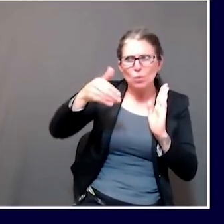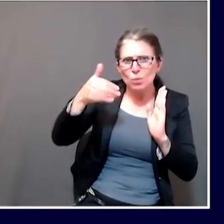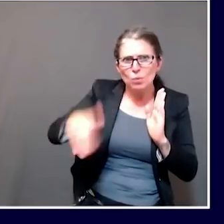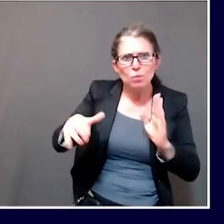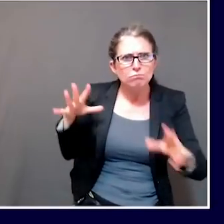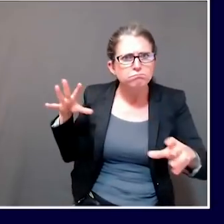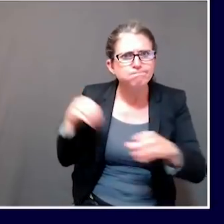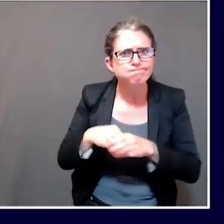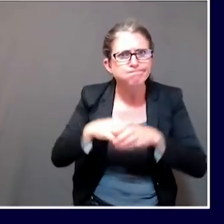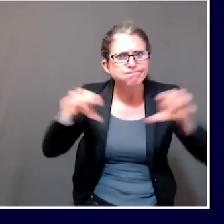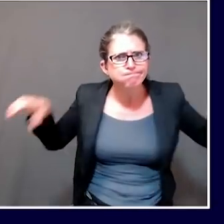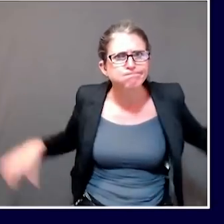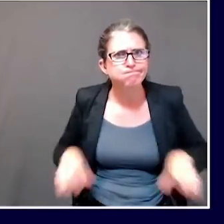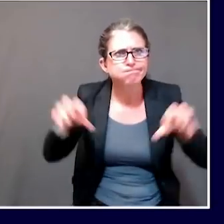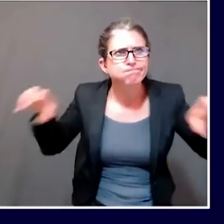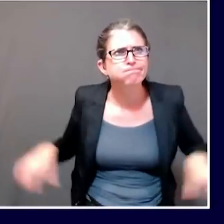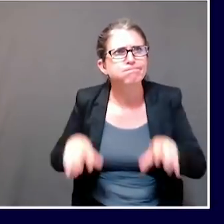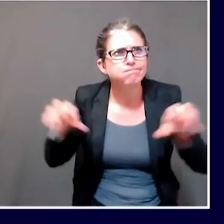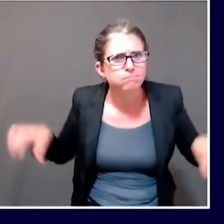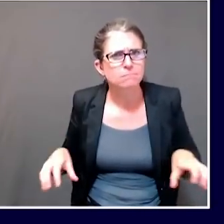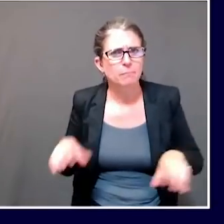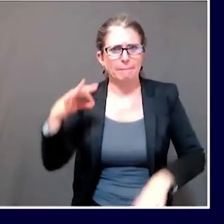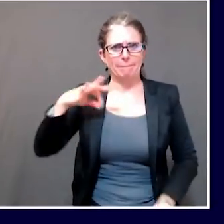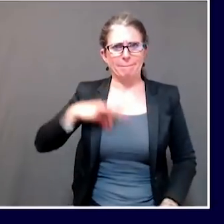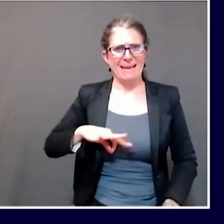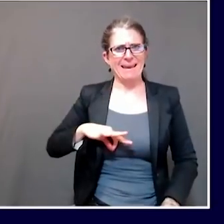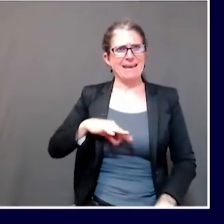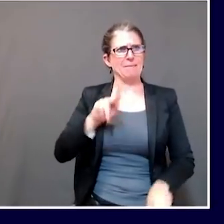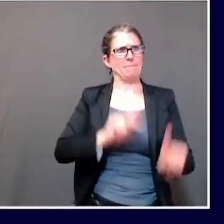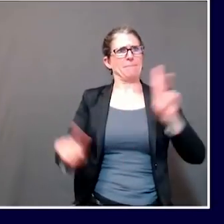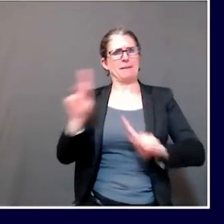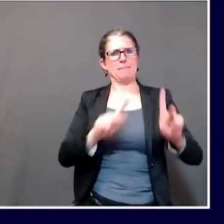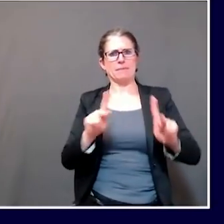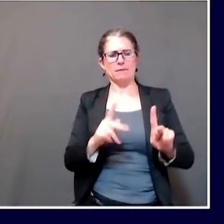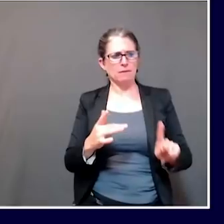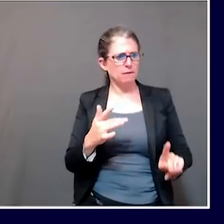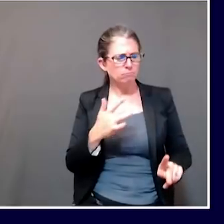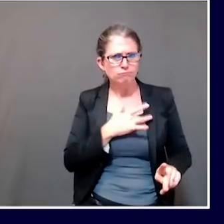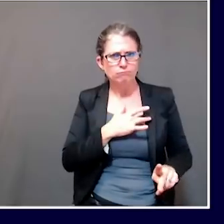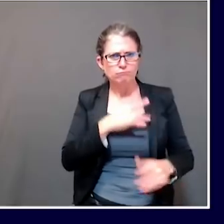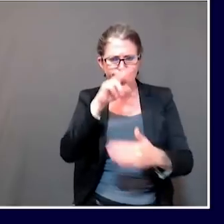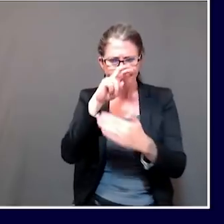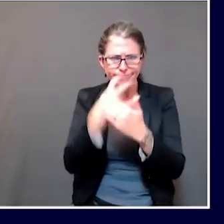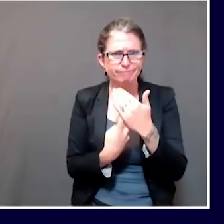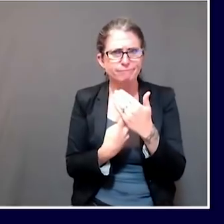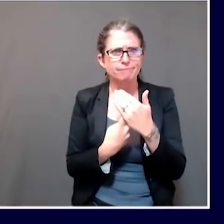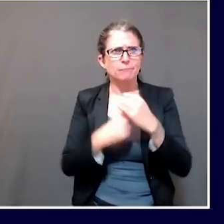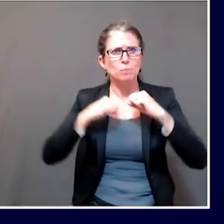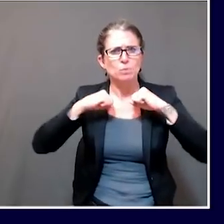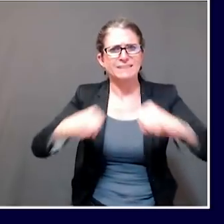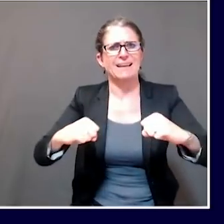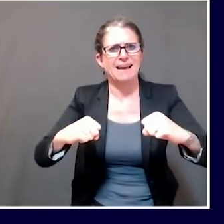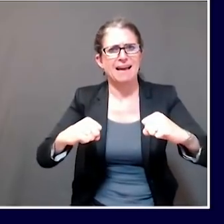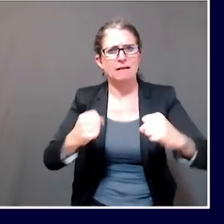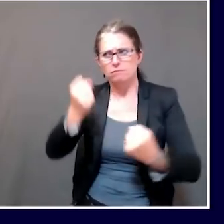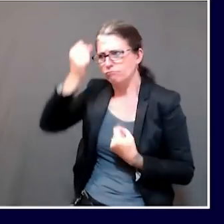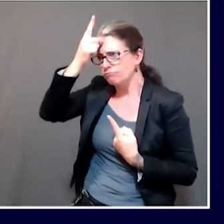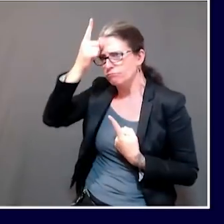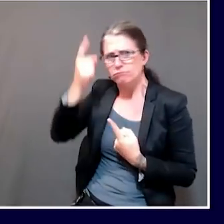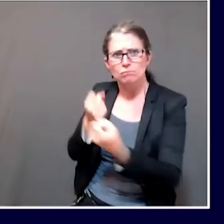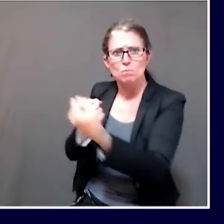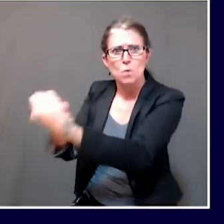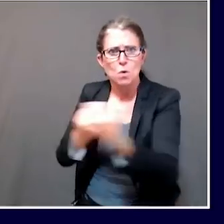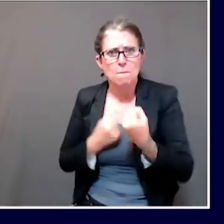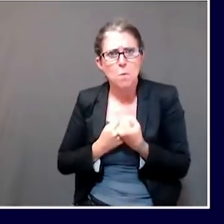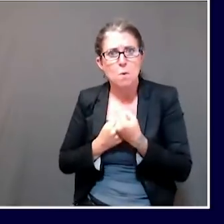that Maine people have taken to heart the scientific recommendations to wear face coverings and stay